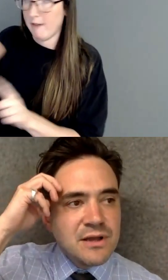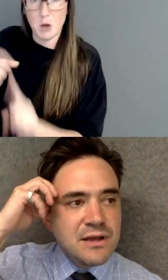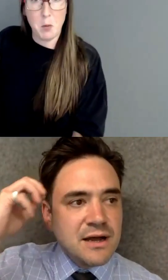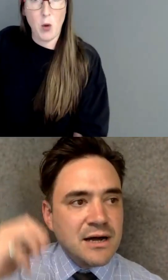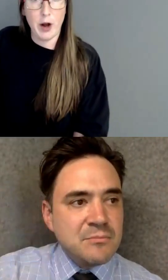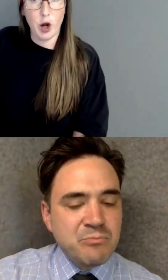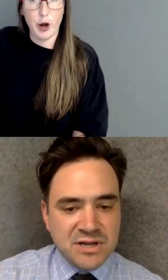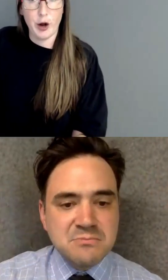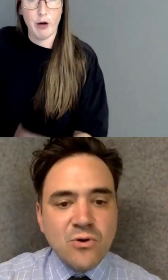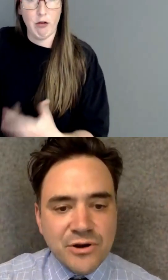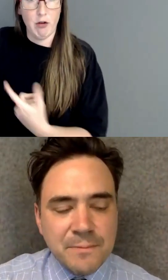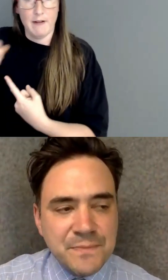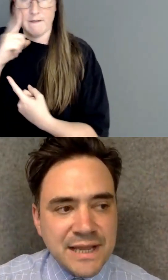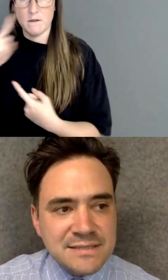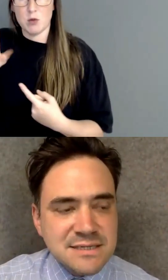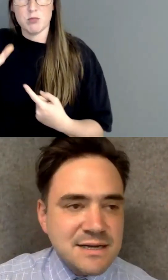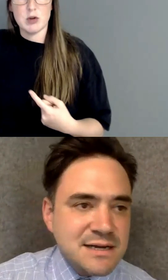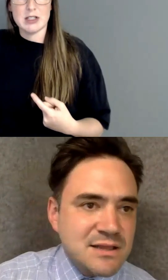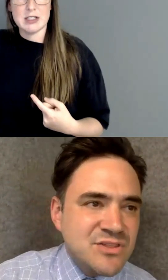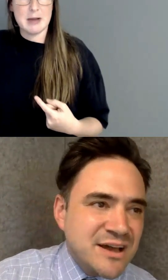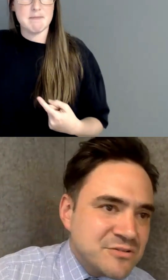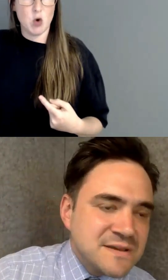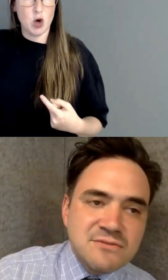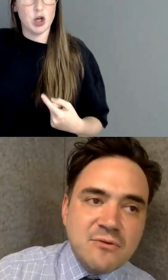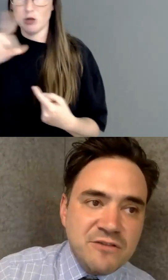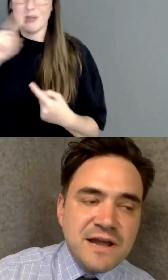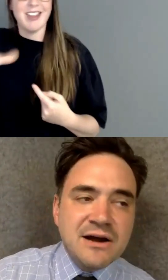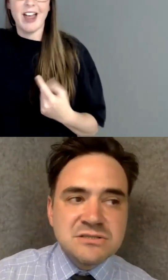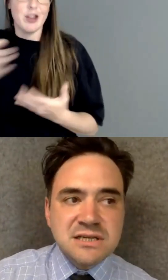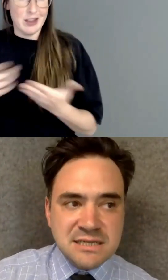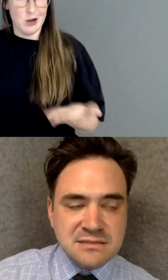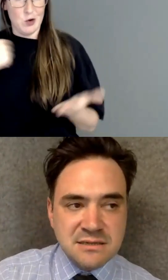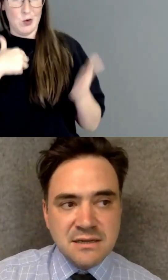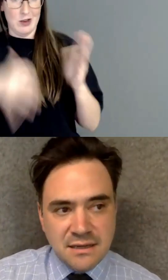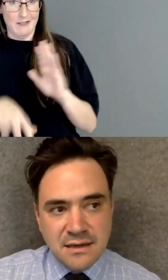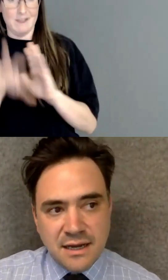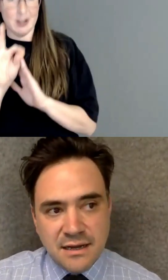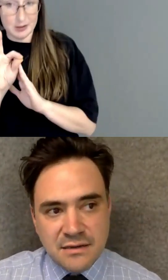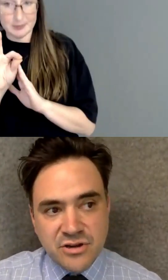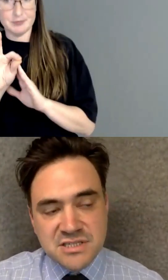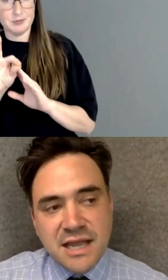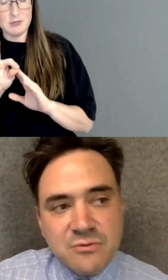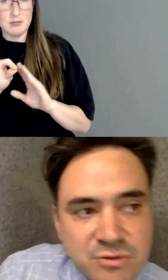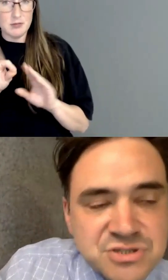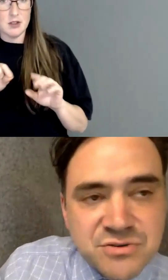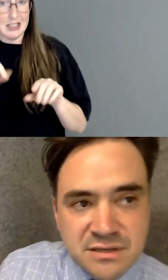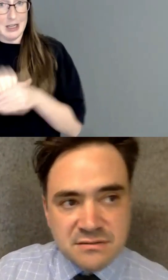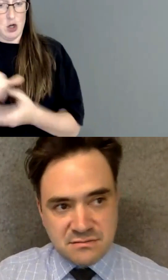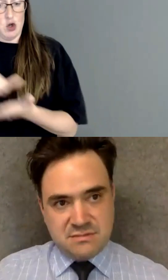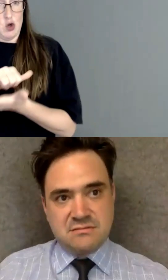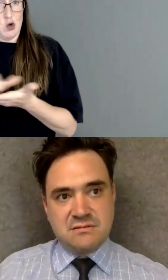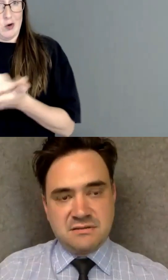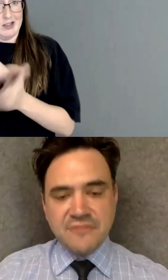for bricks and mortar? And the other thing that we found in New York State, where we're